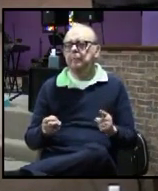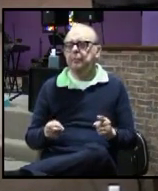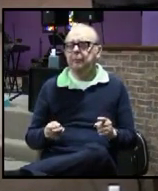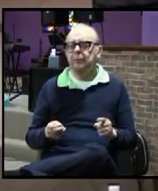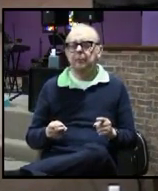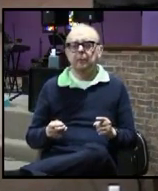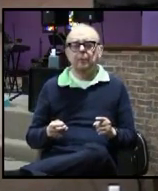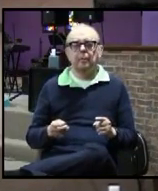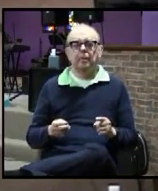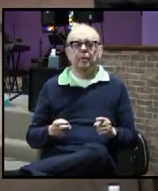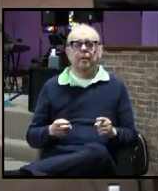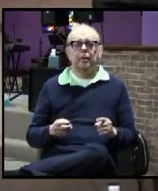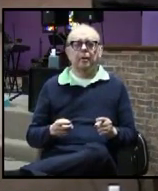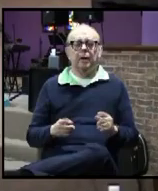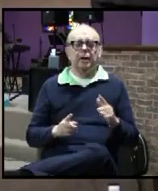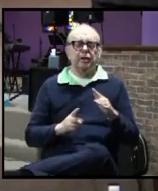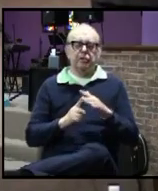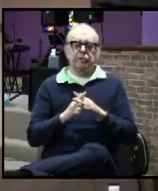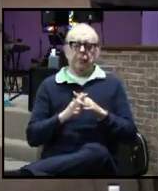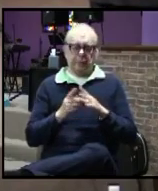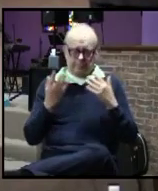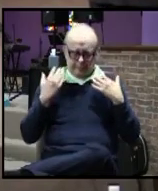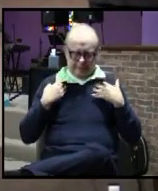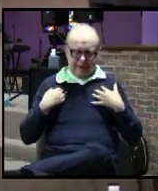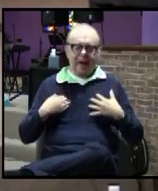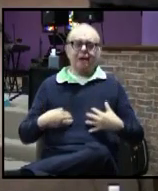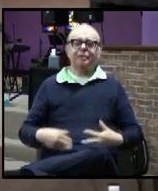inside? It shows up on the outside.